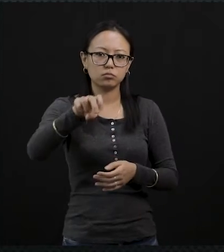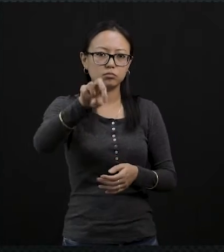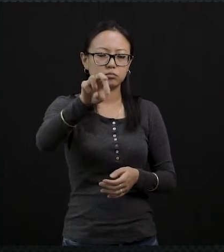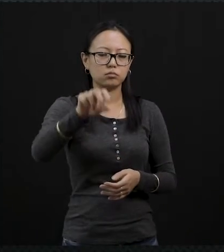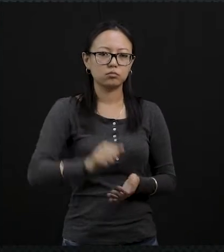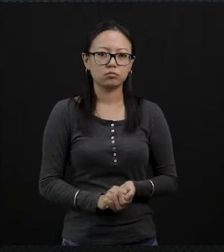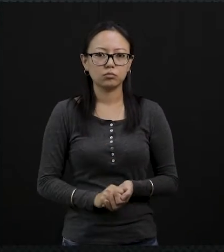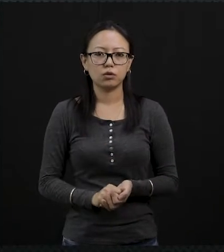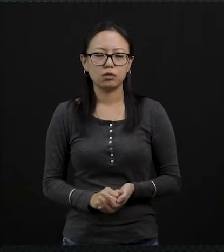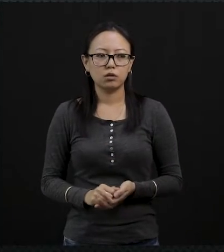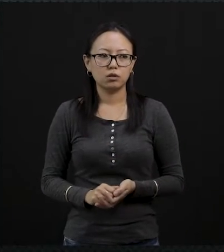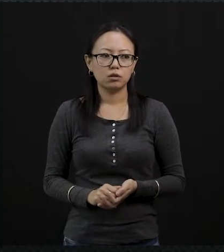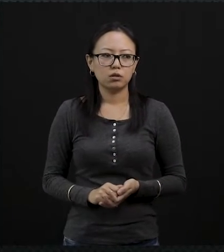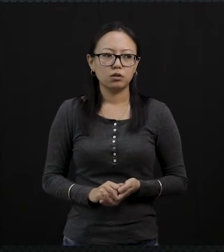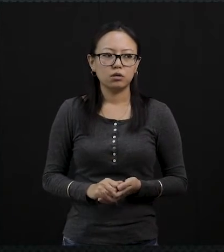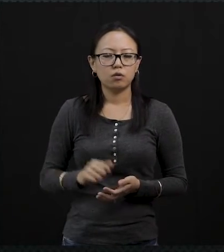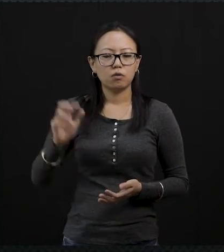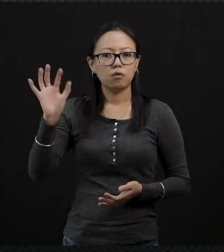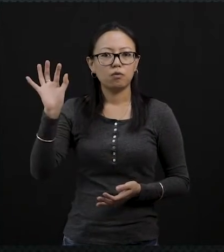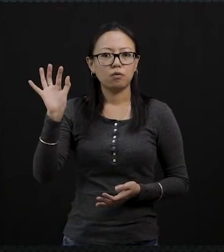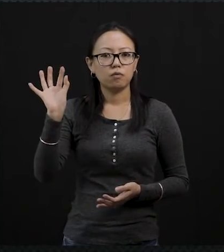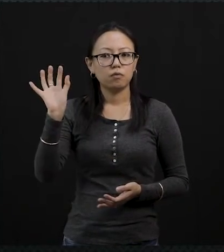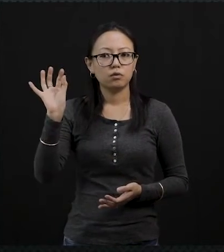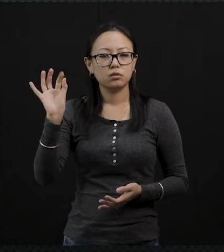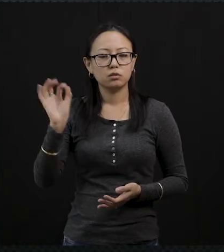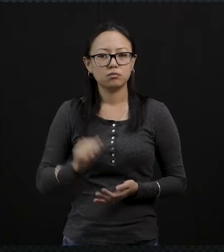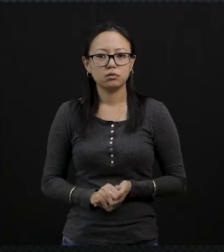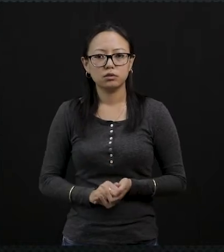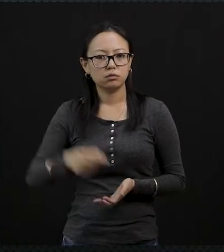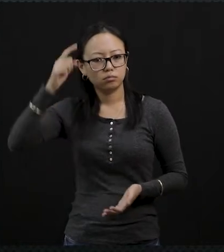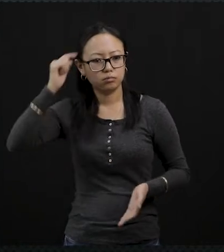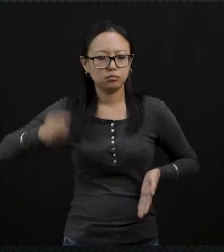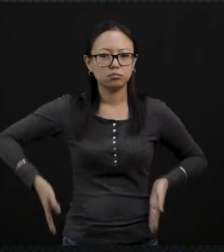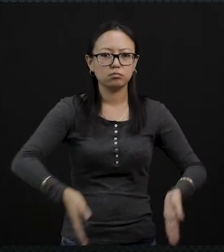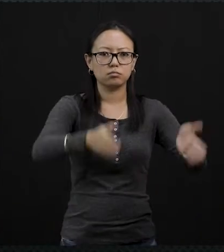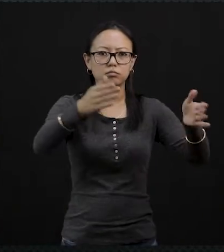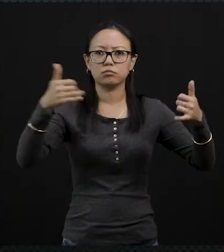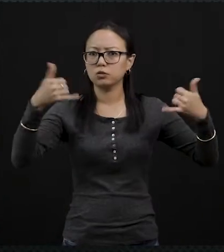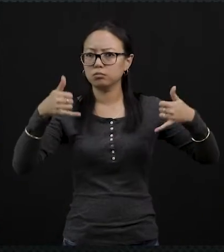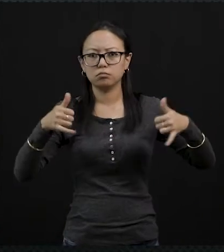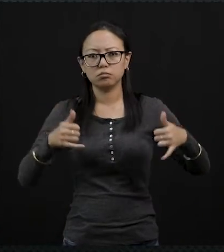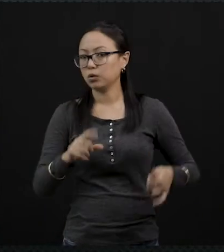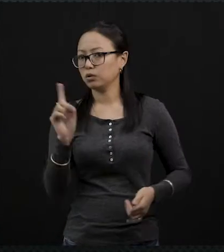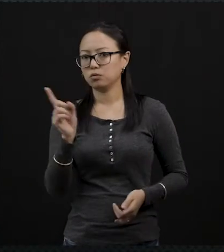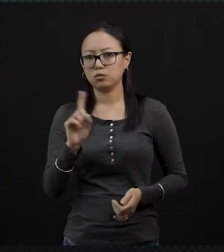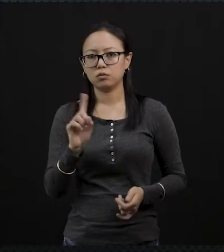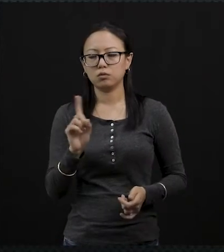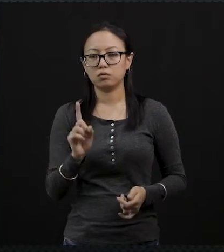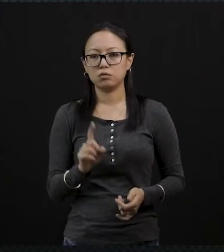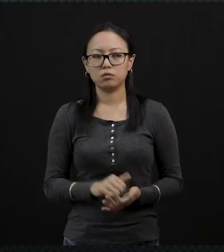we want to play, because we all like to play, right? We all like to have fun. Then we